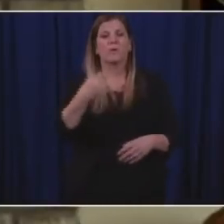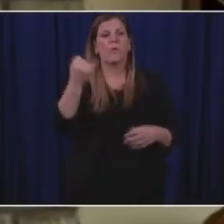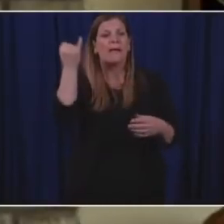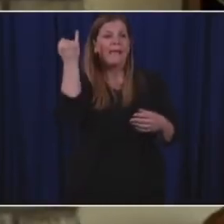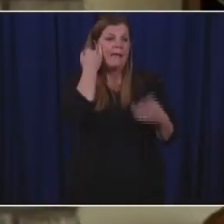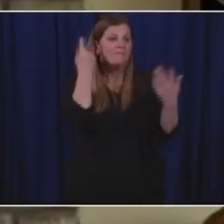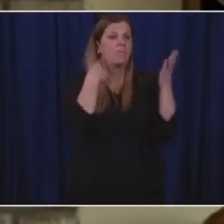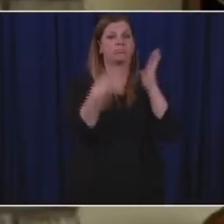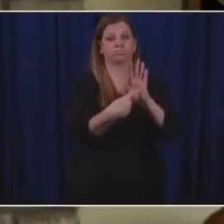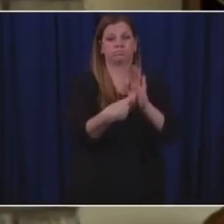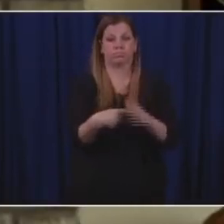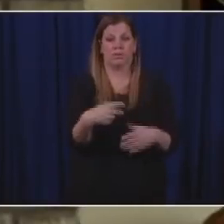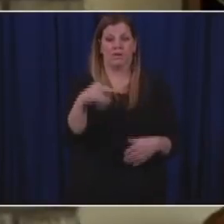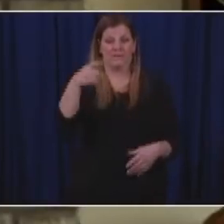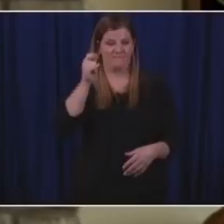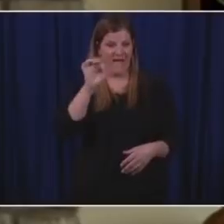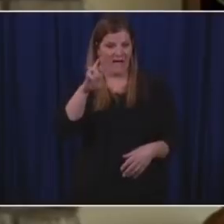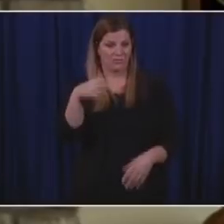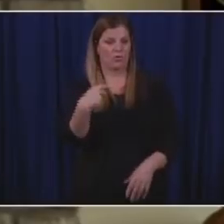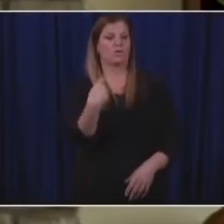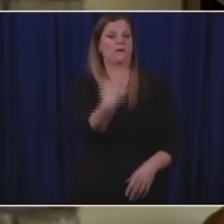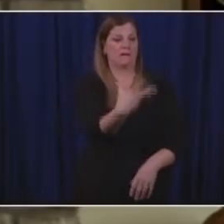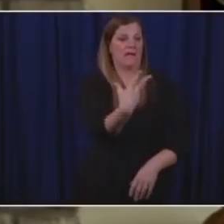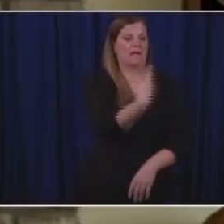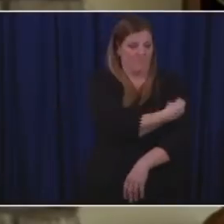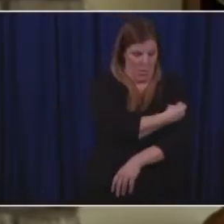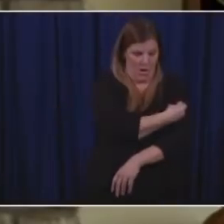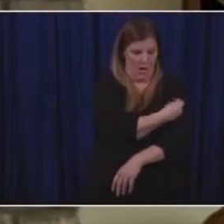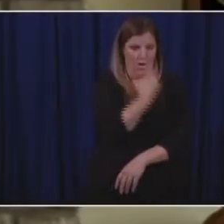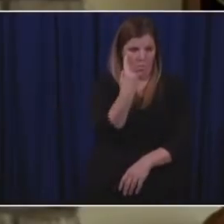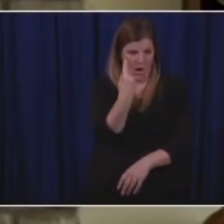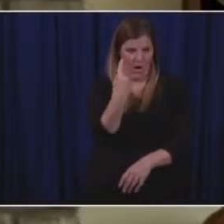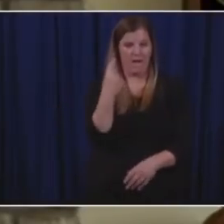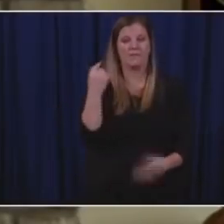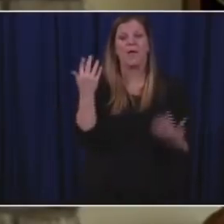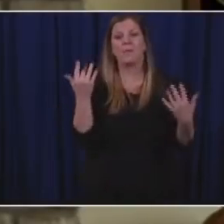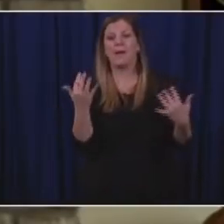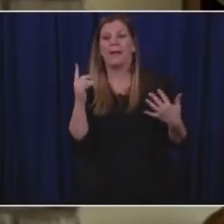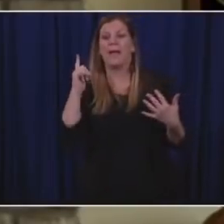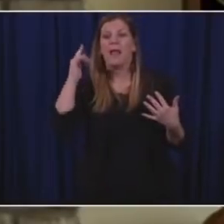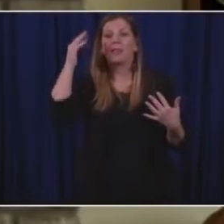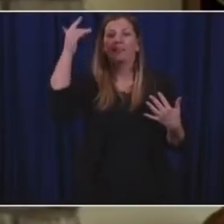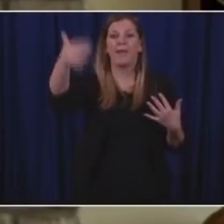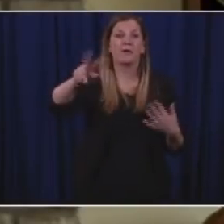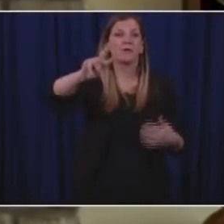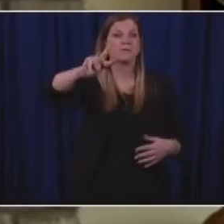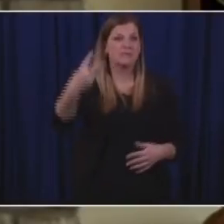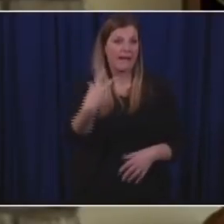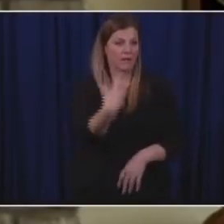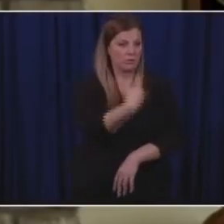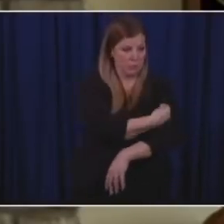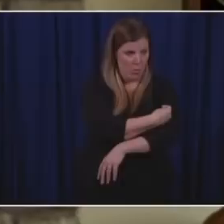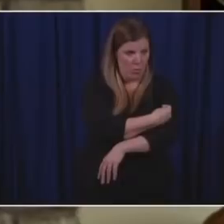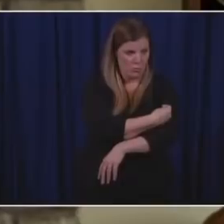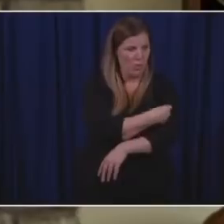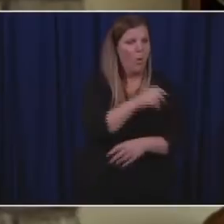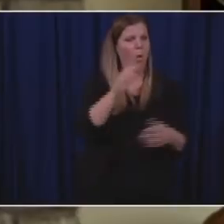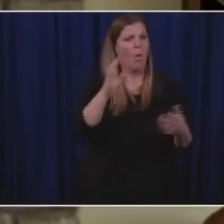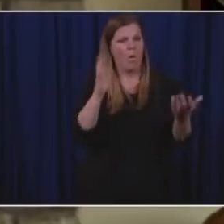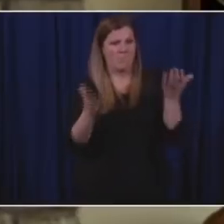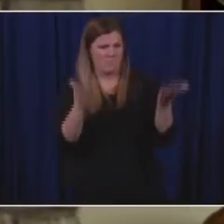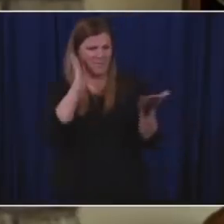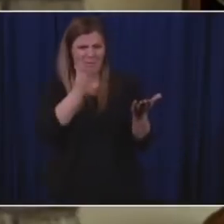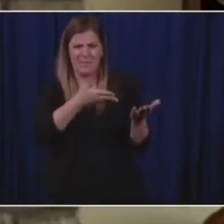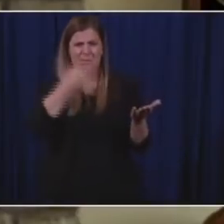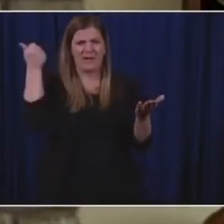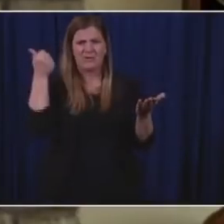and then waited and gave the second dose later? Wouldn't it be more effective to give all 48,000